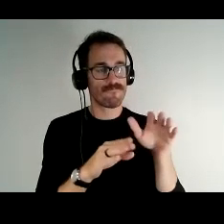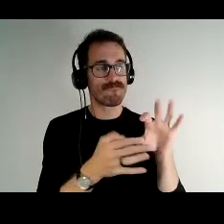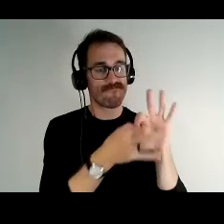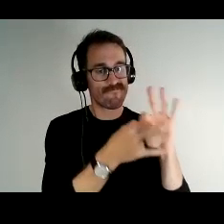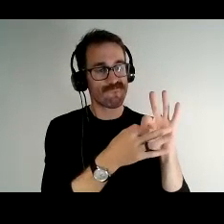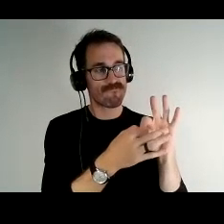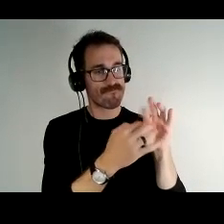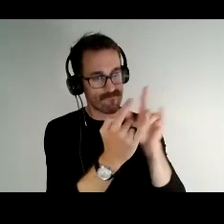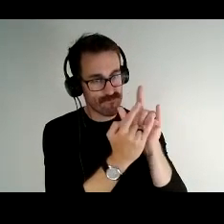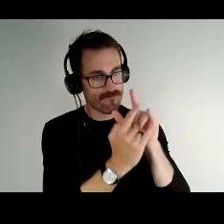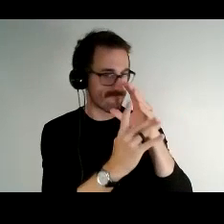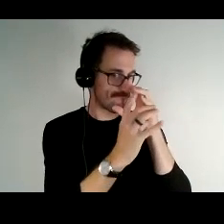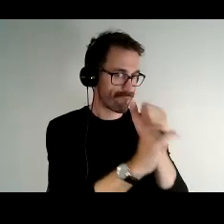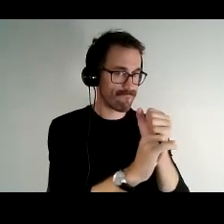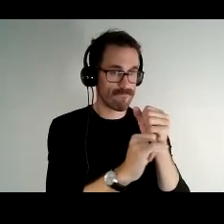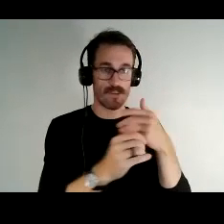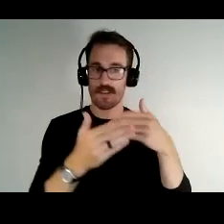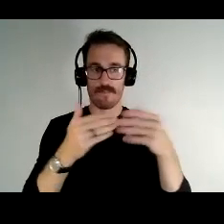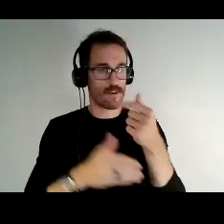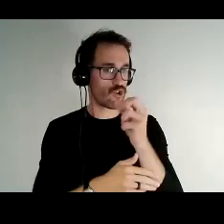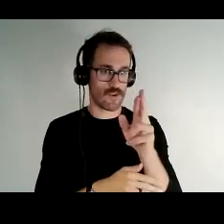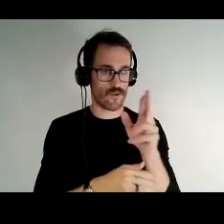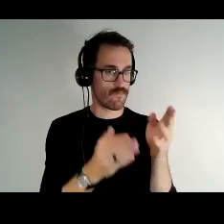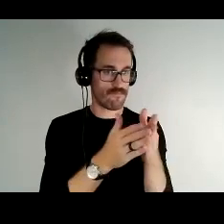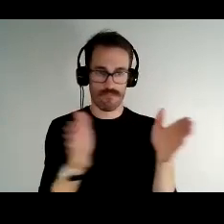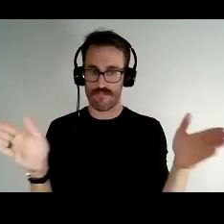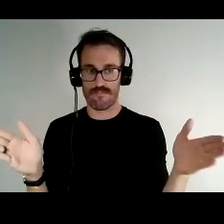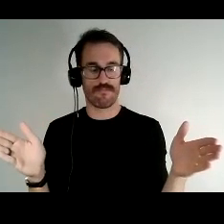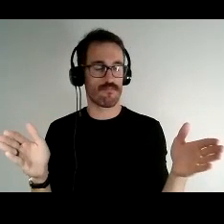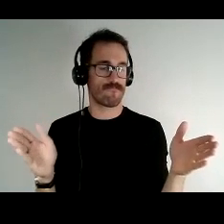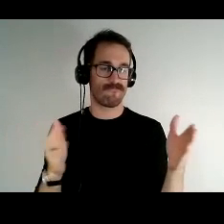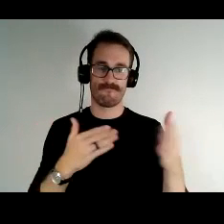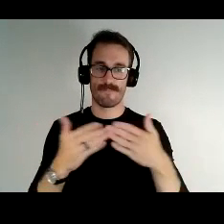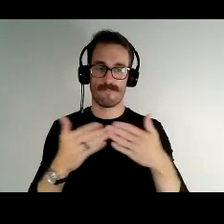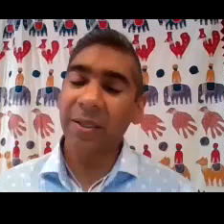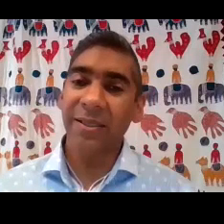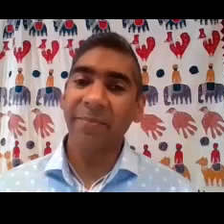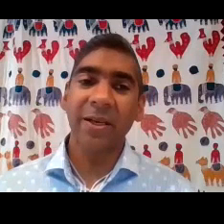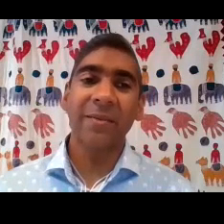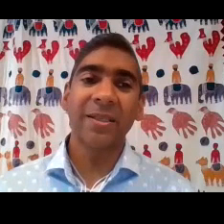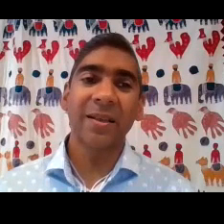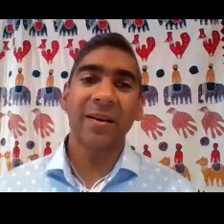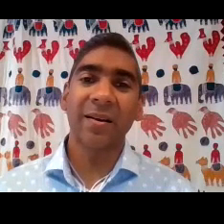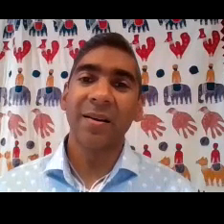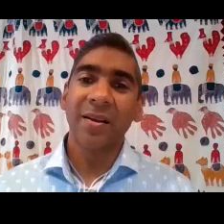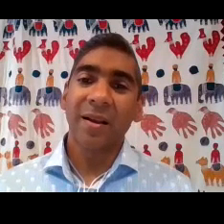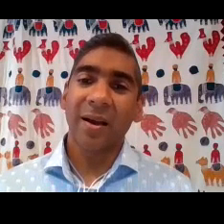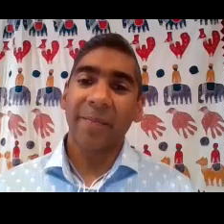with anyone of any gender. And the important thing to note with asexual people is